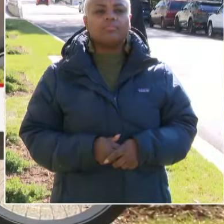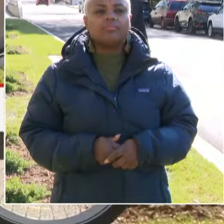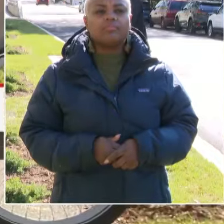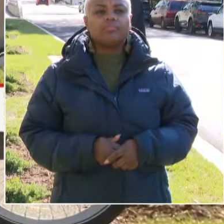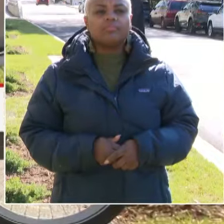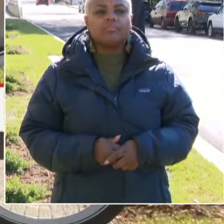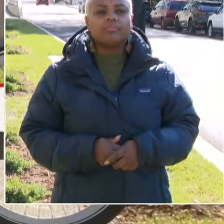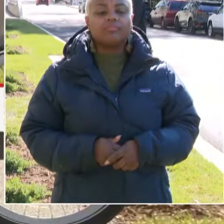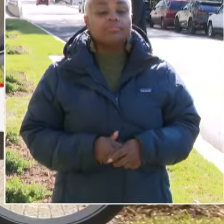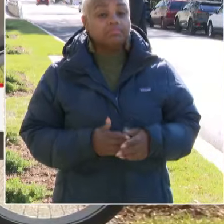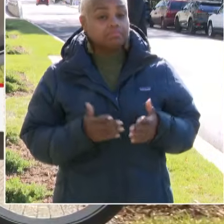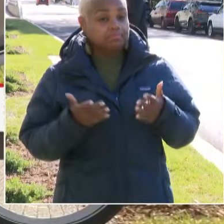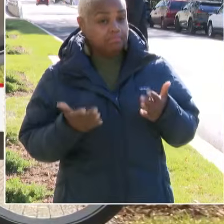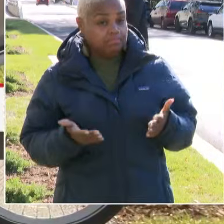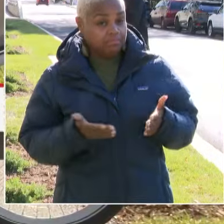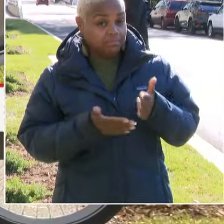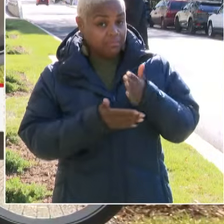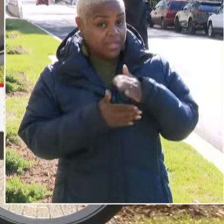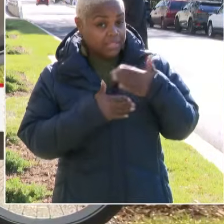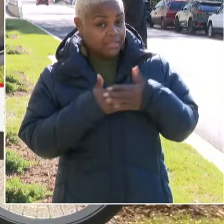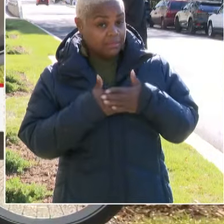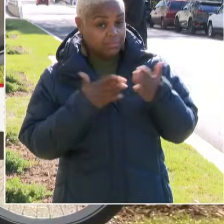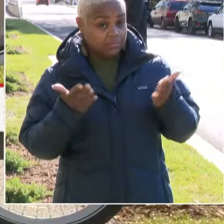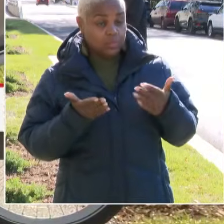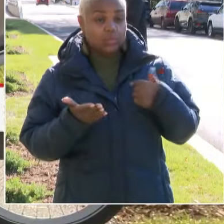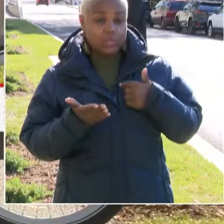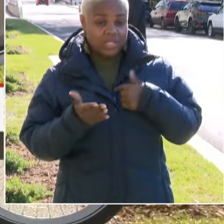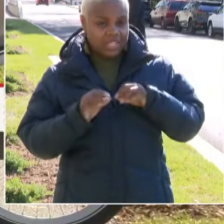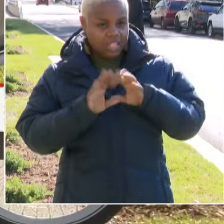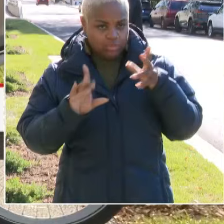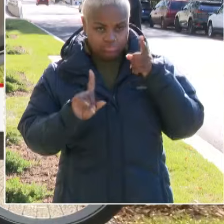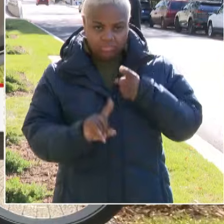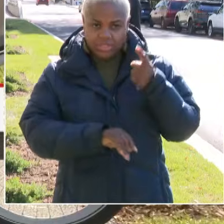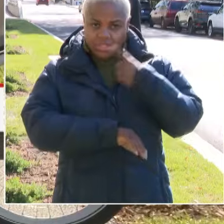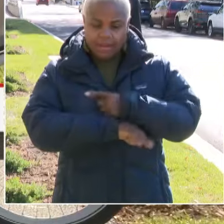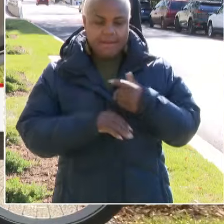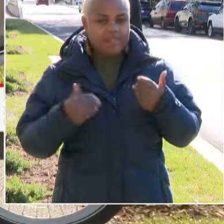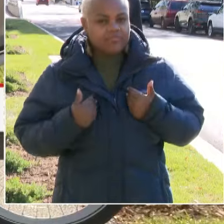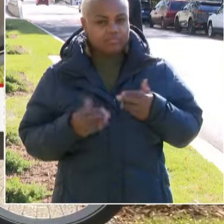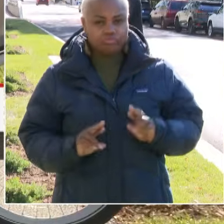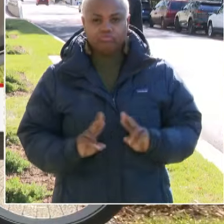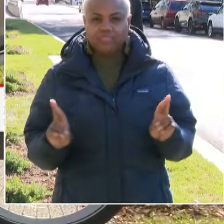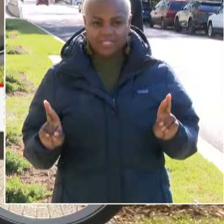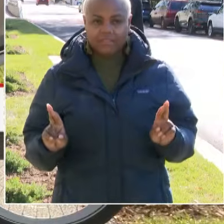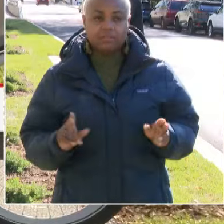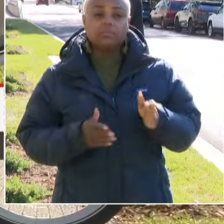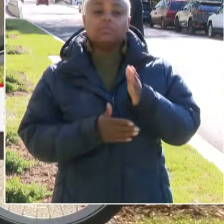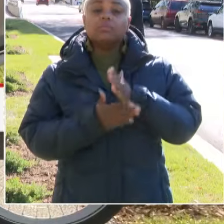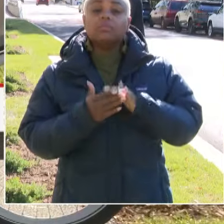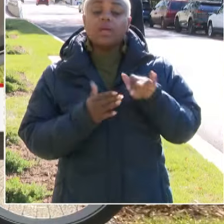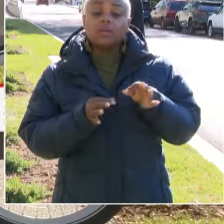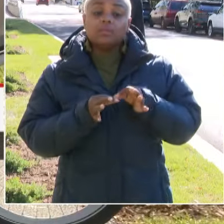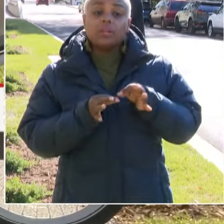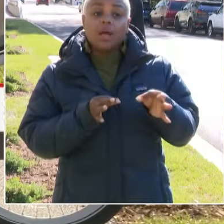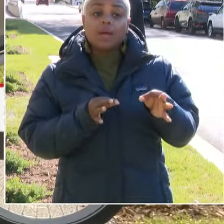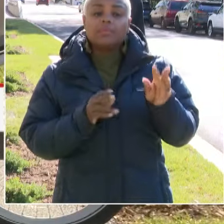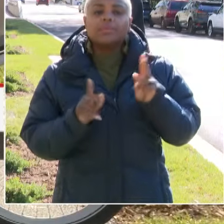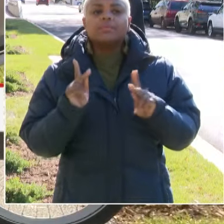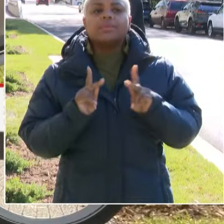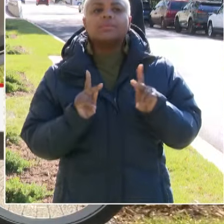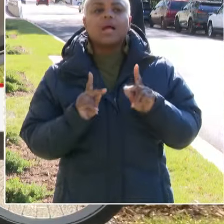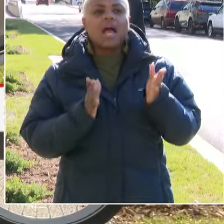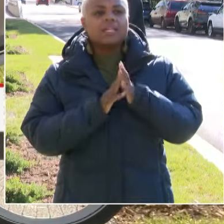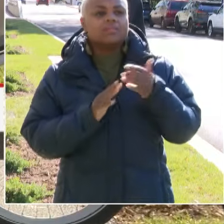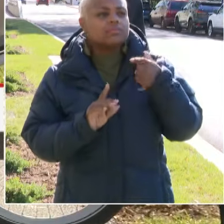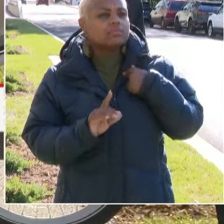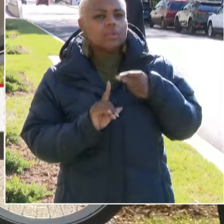So the next segment is the one that we're very clear on, and I'll tell you that part of the delays, I know people are asking about timelines, but